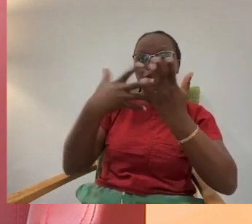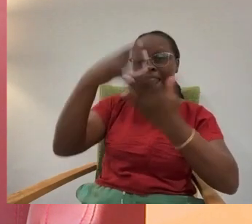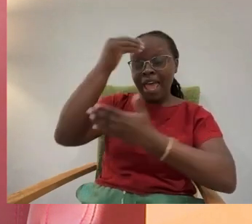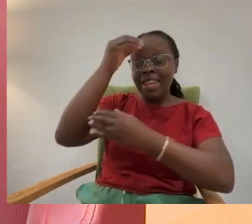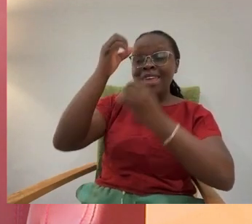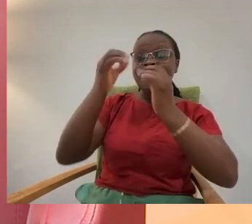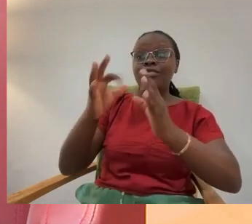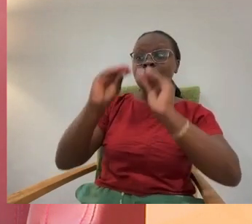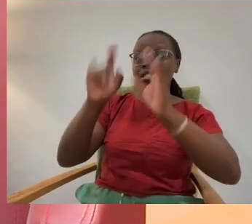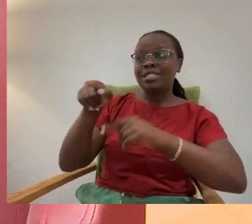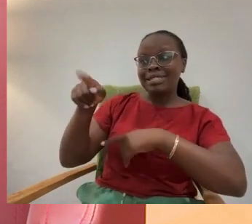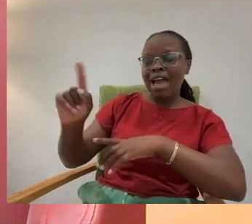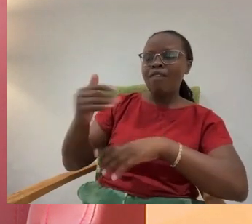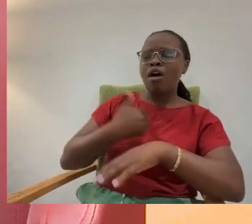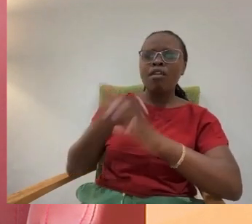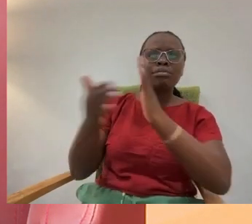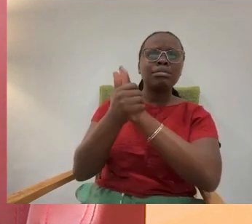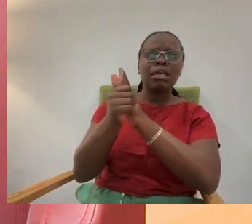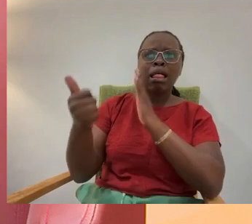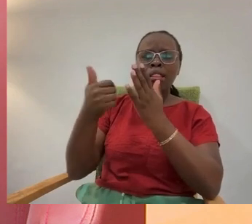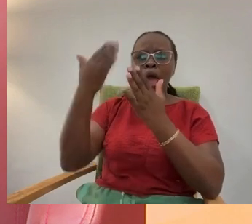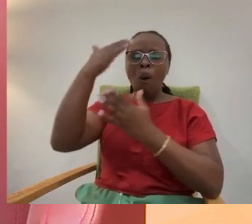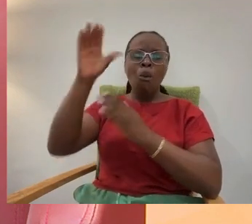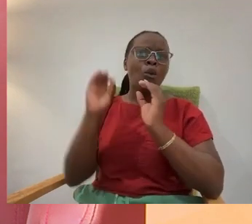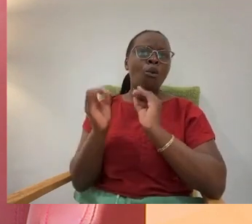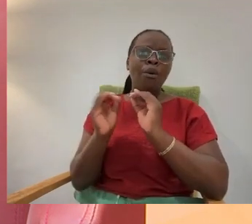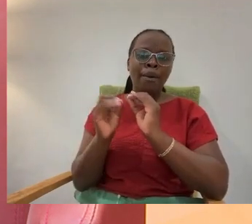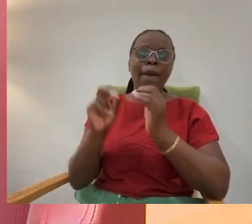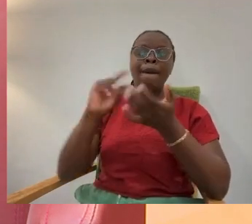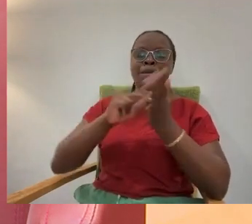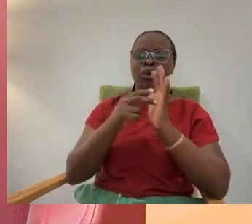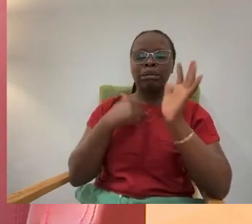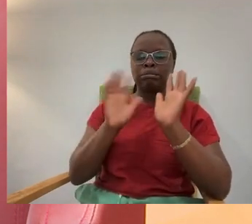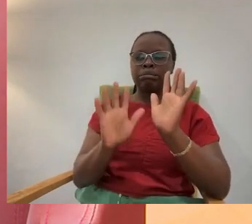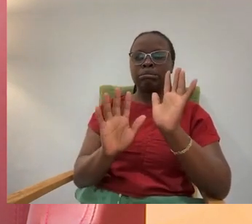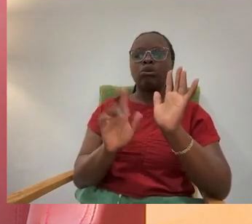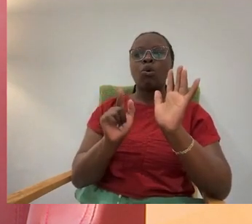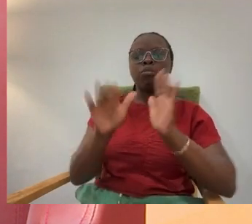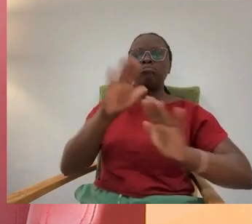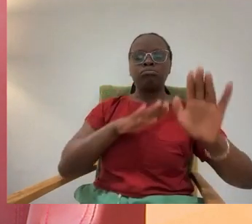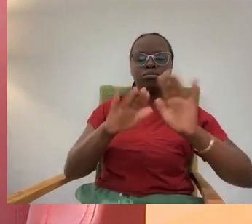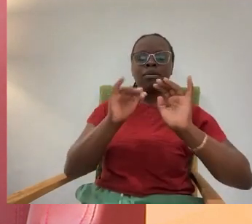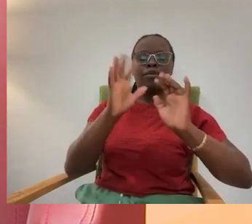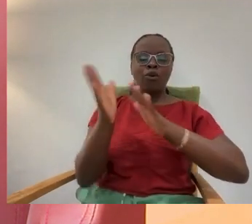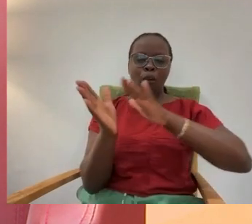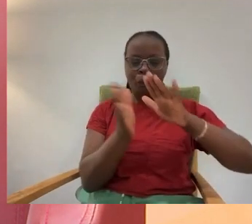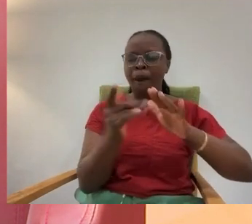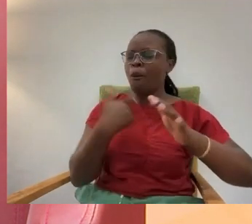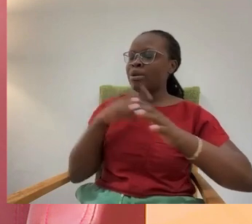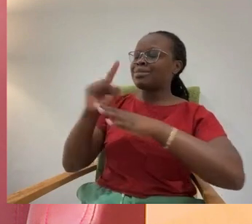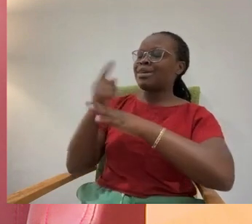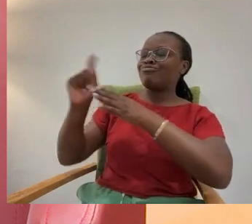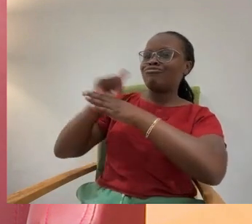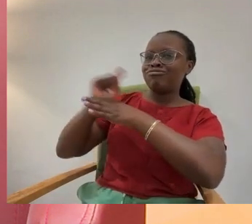we went ahead to even building like a teacher professional development courses. And then we have a platform where